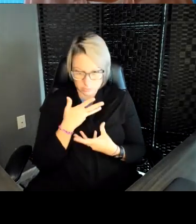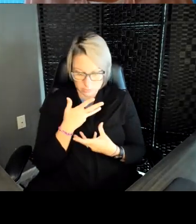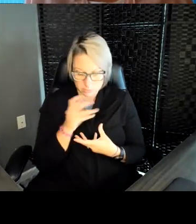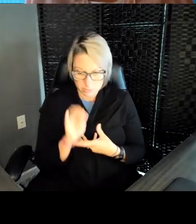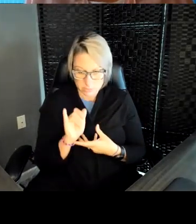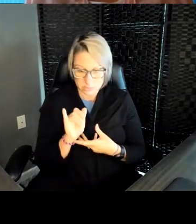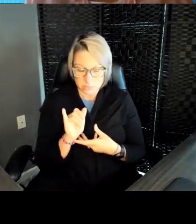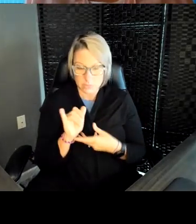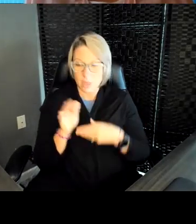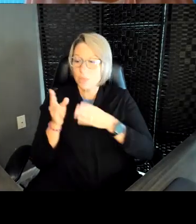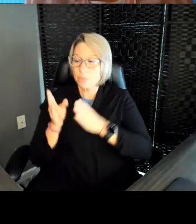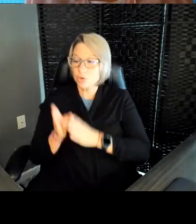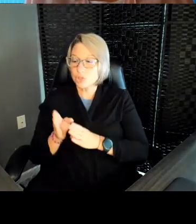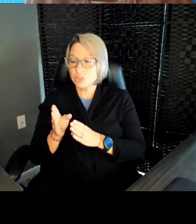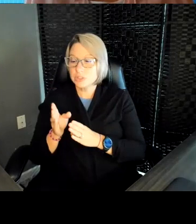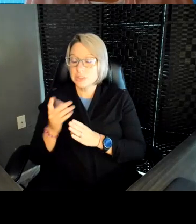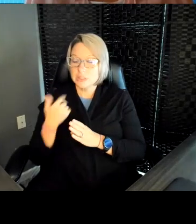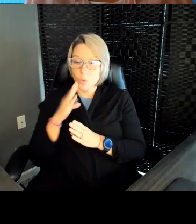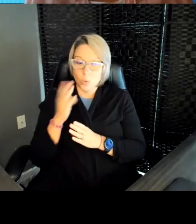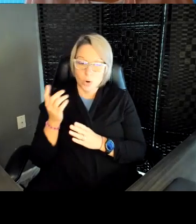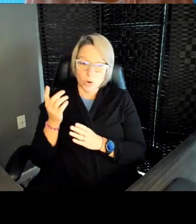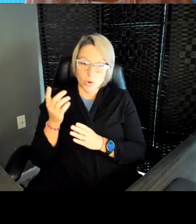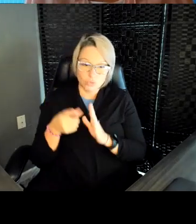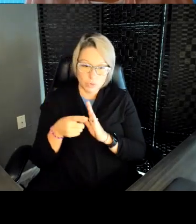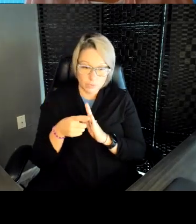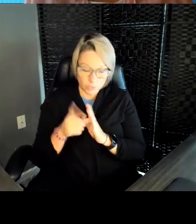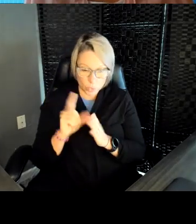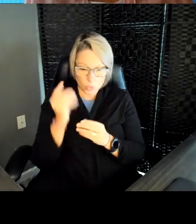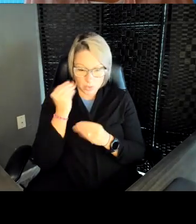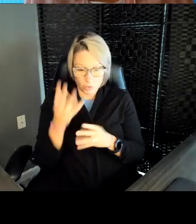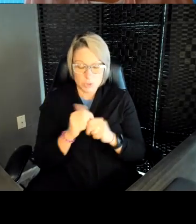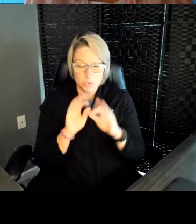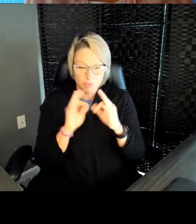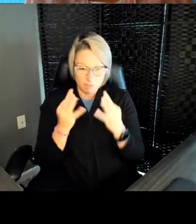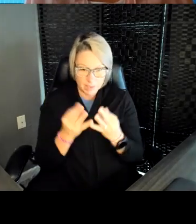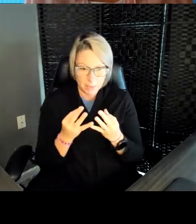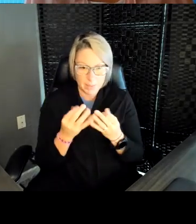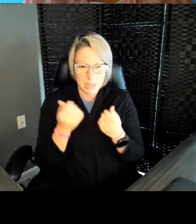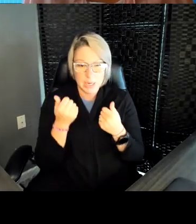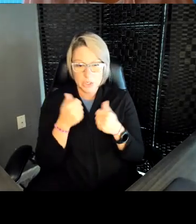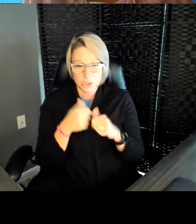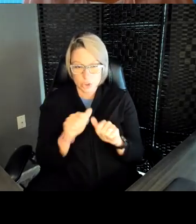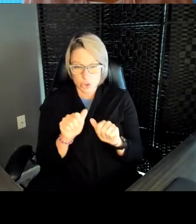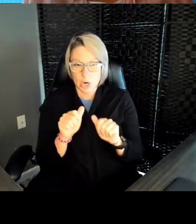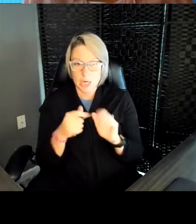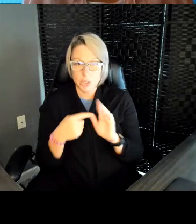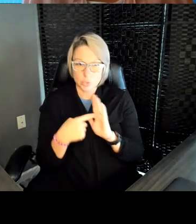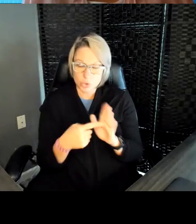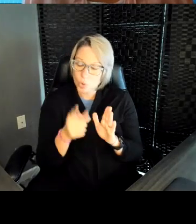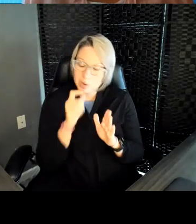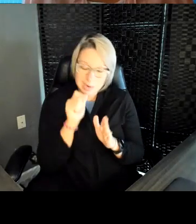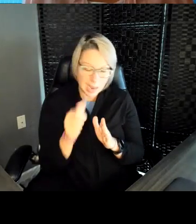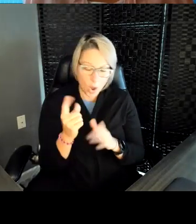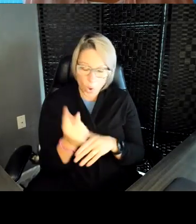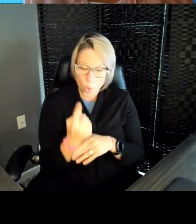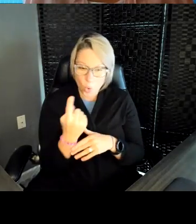the person says, I go over the information with the family again, and then try to pick up pieces and show them that they are not alone,